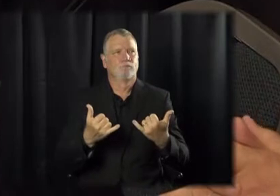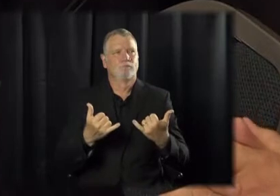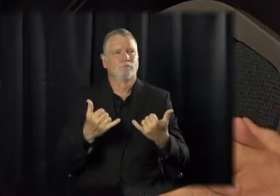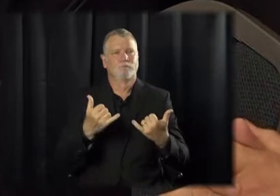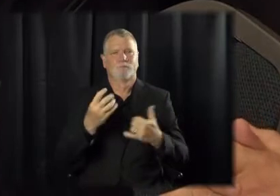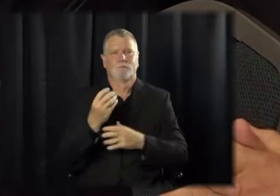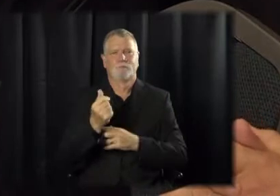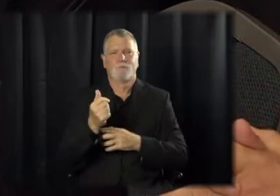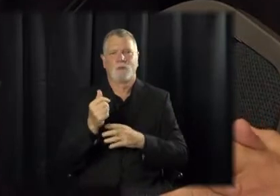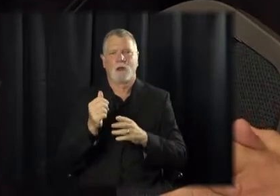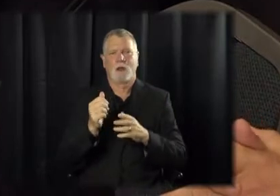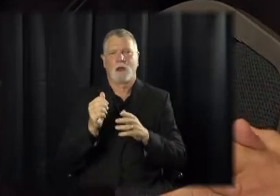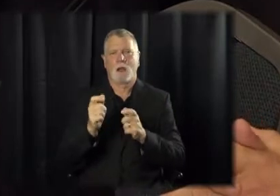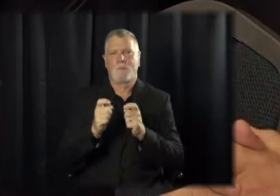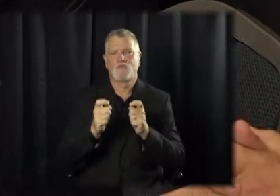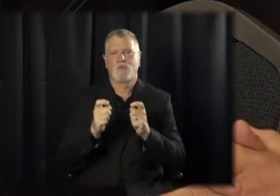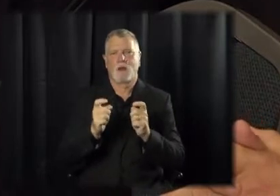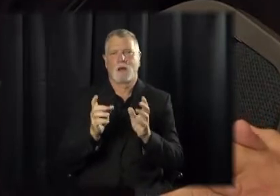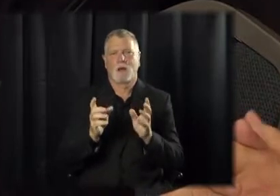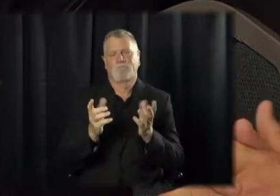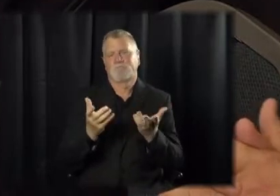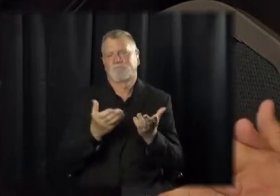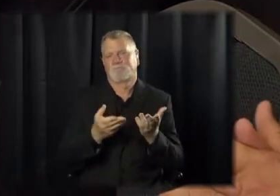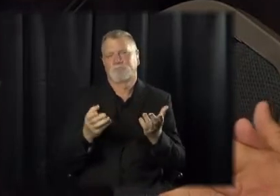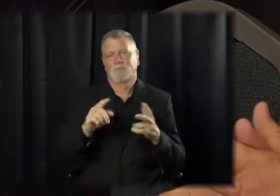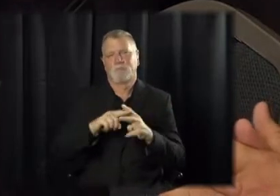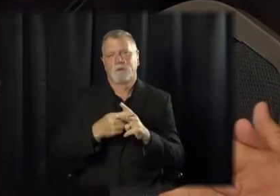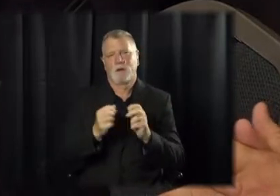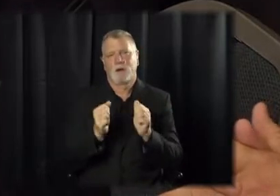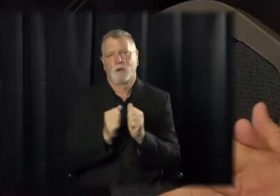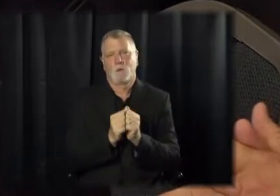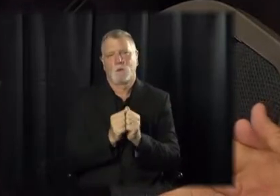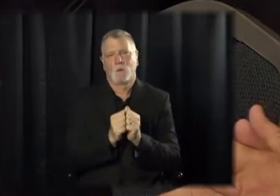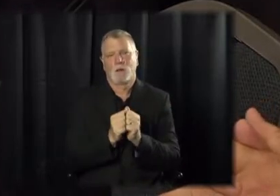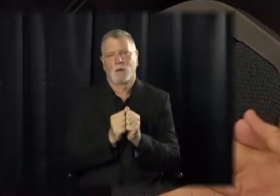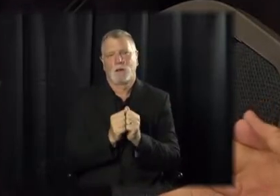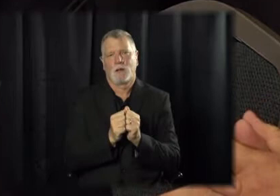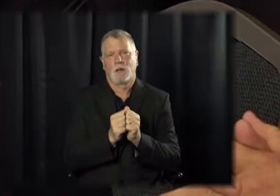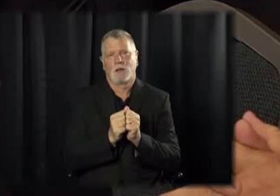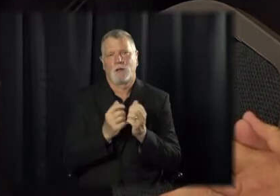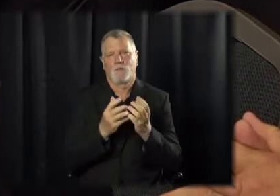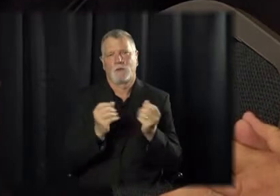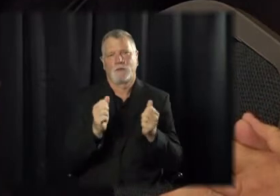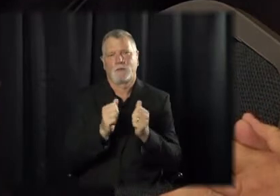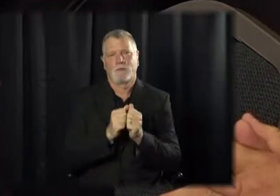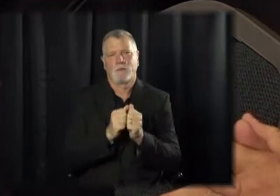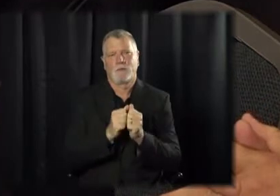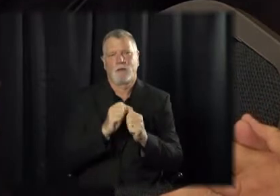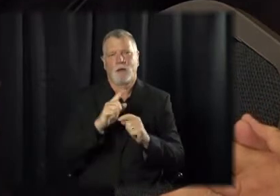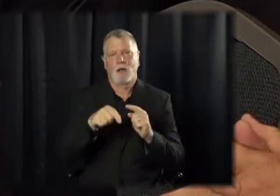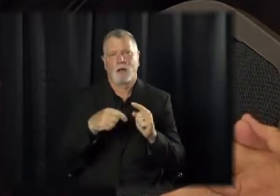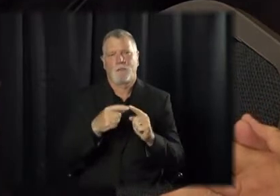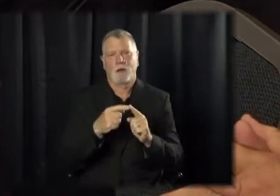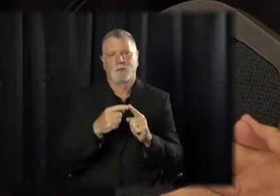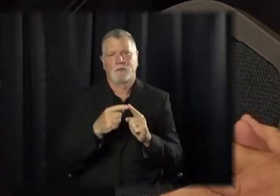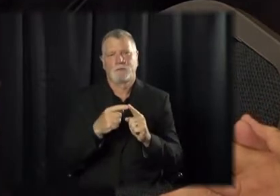a couple of administrative matters, starting with a resolution about